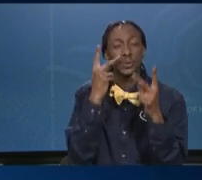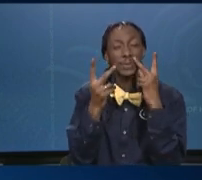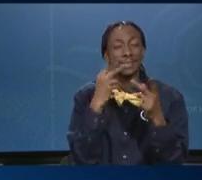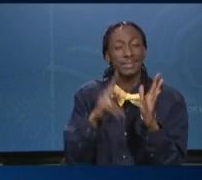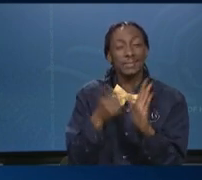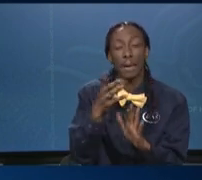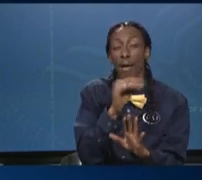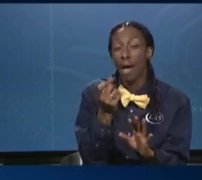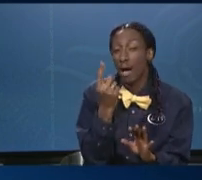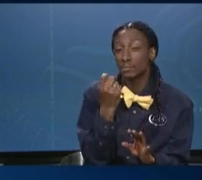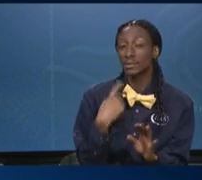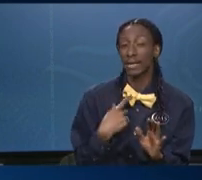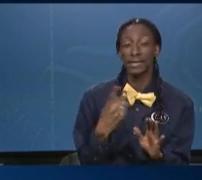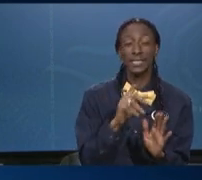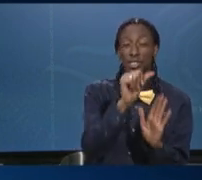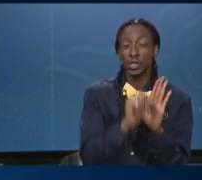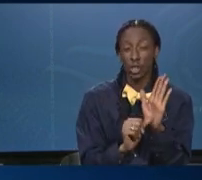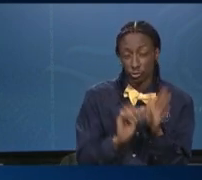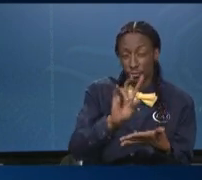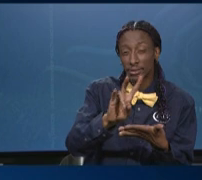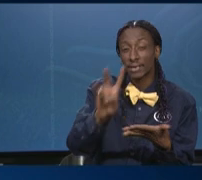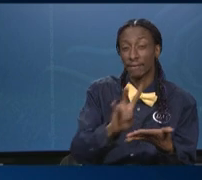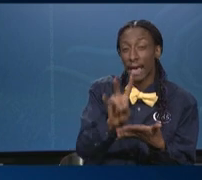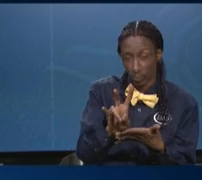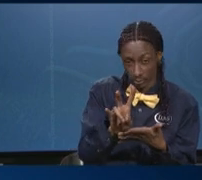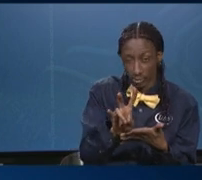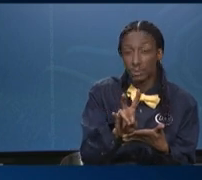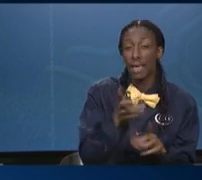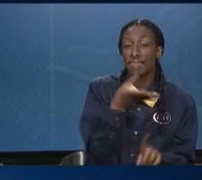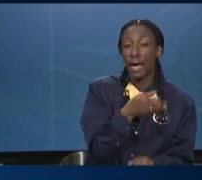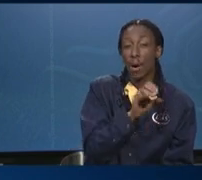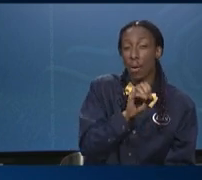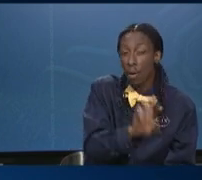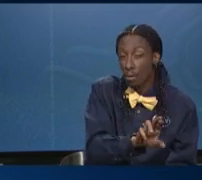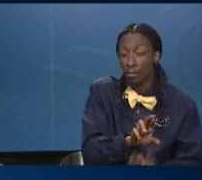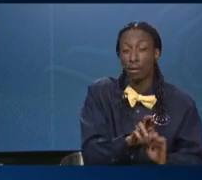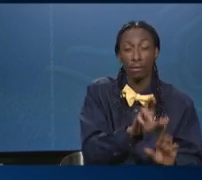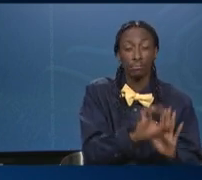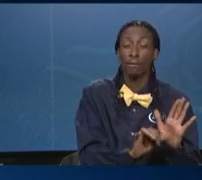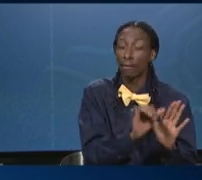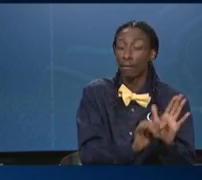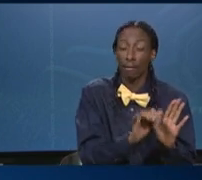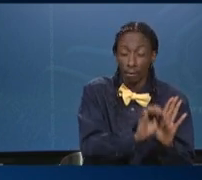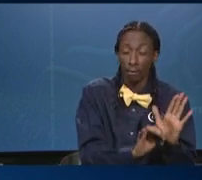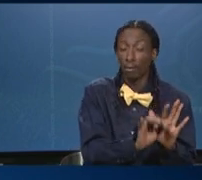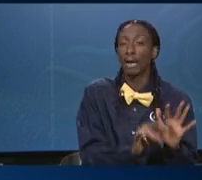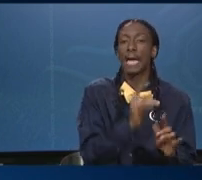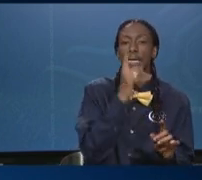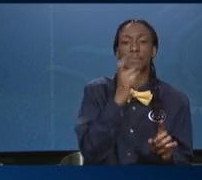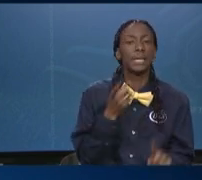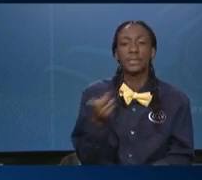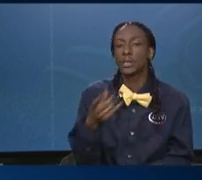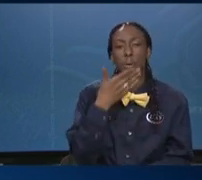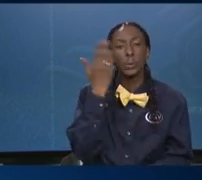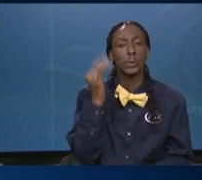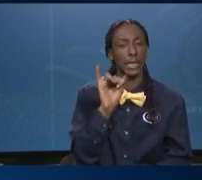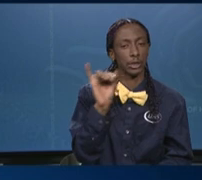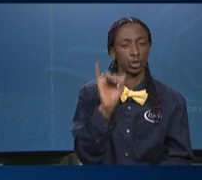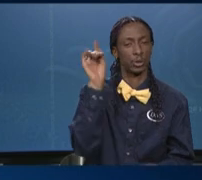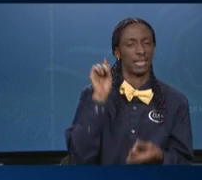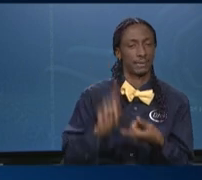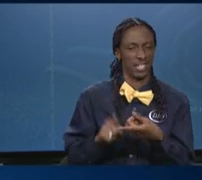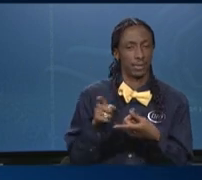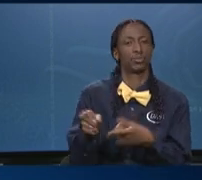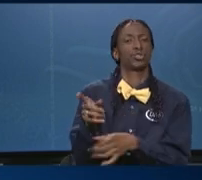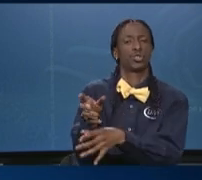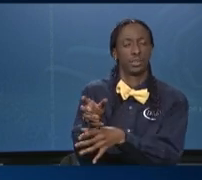7-hour surgery in the operating room. And it was because she was uninsured until she was able to